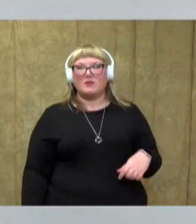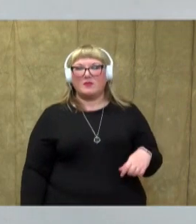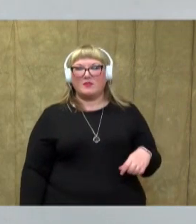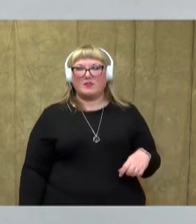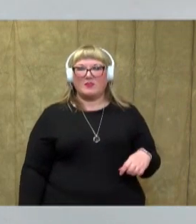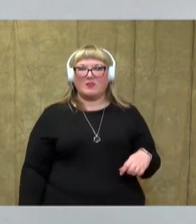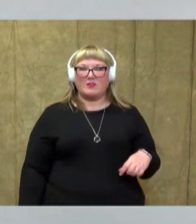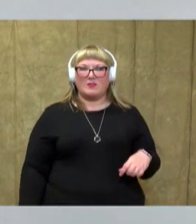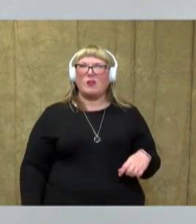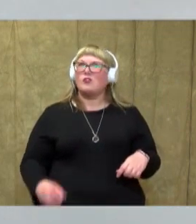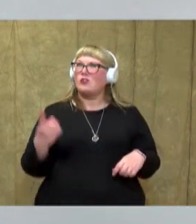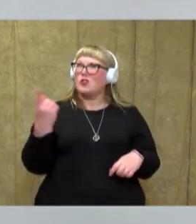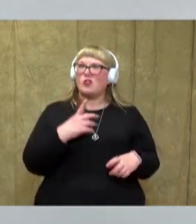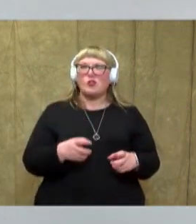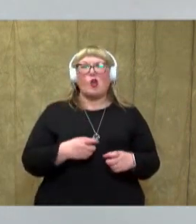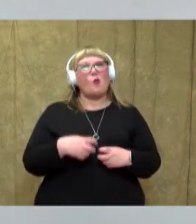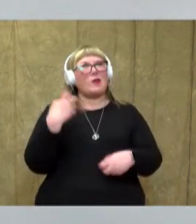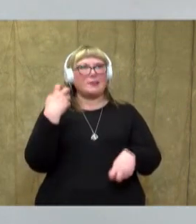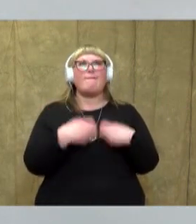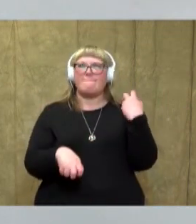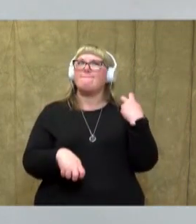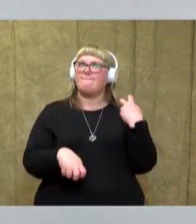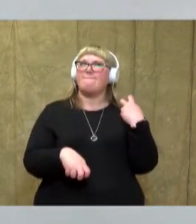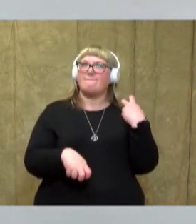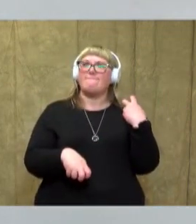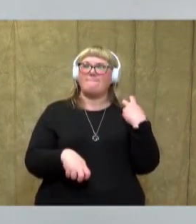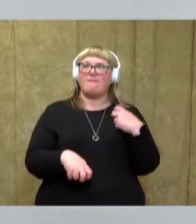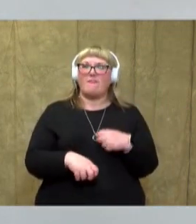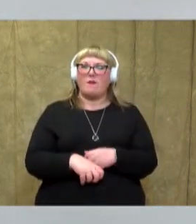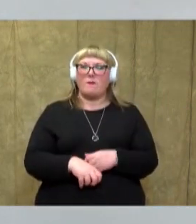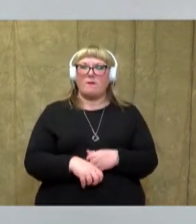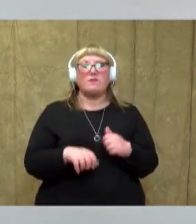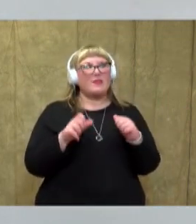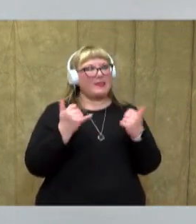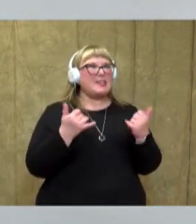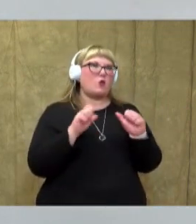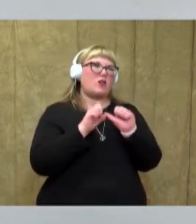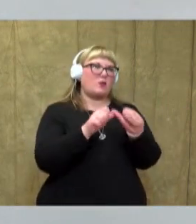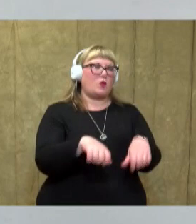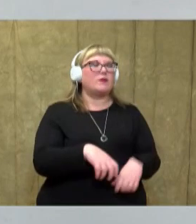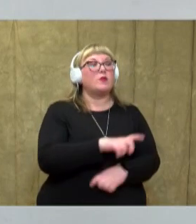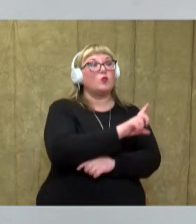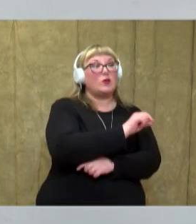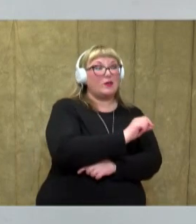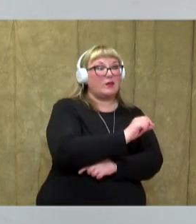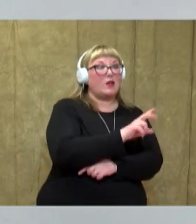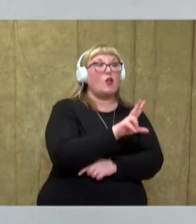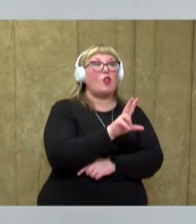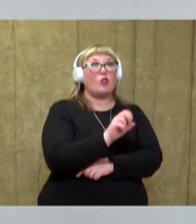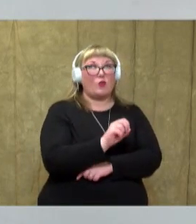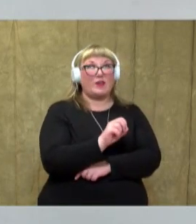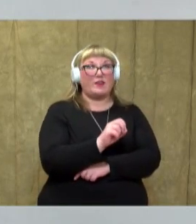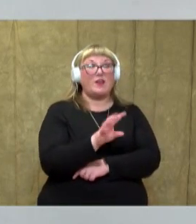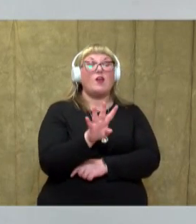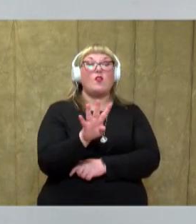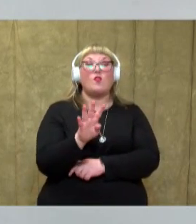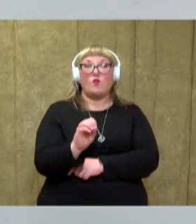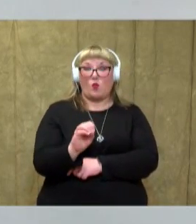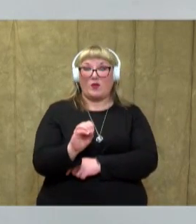Those are always the trickiest for me when the first one is blank. So now we can keep going from there. 20,